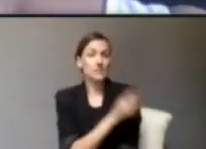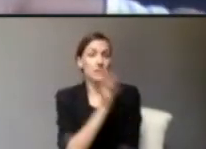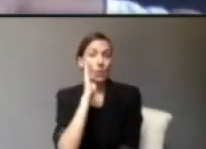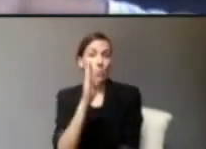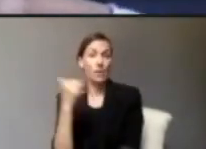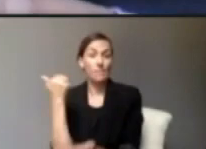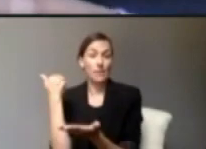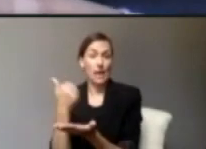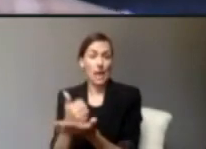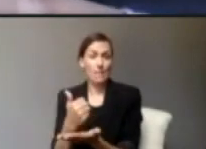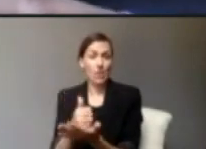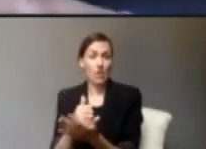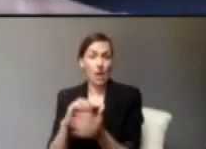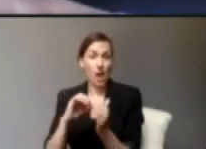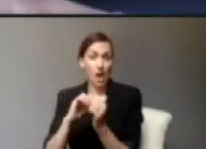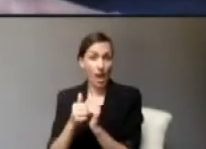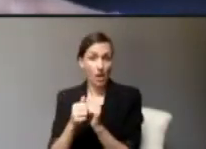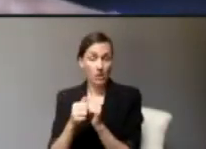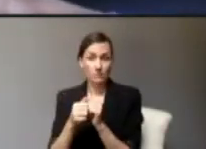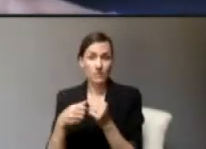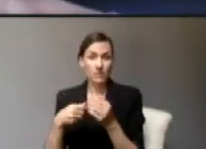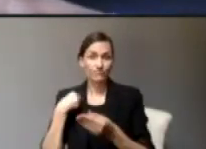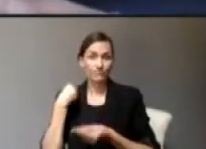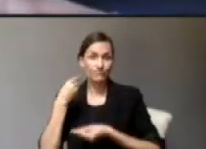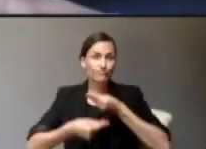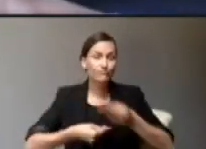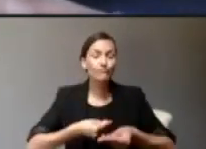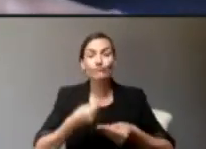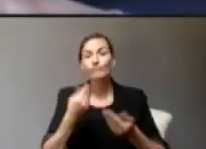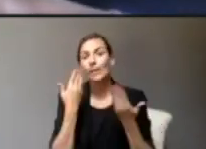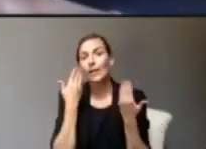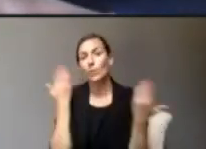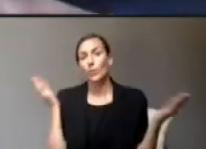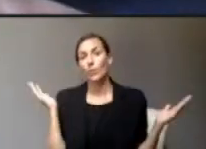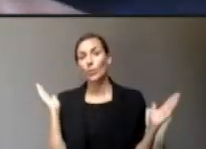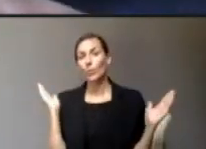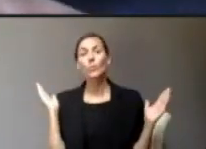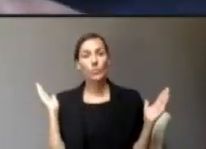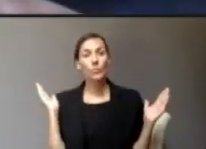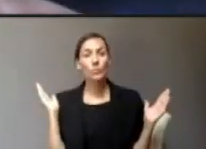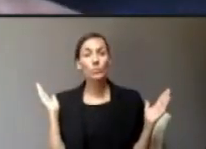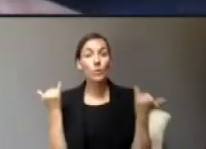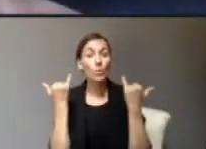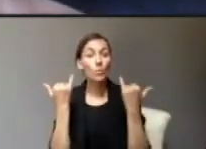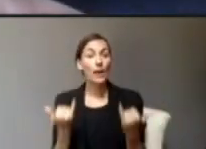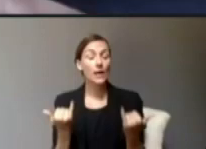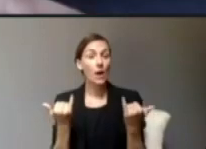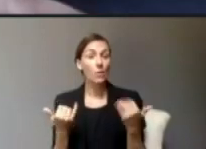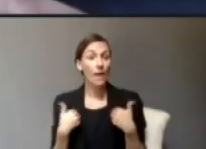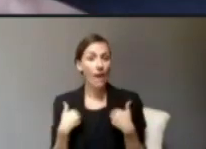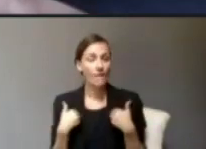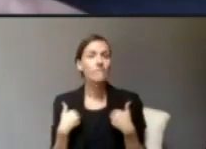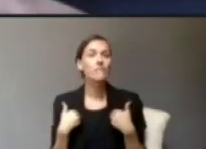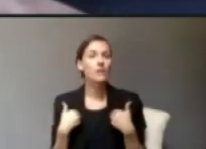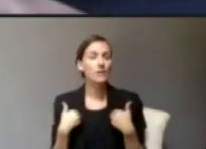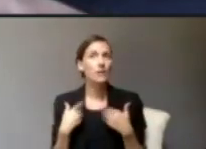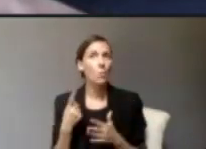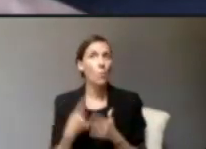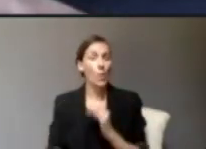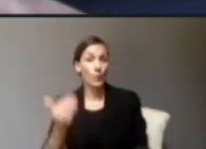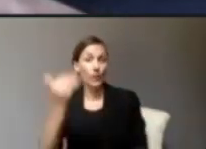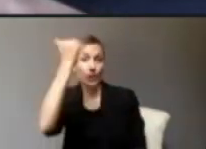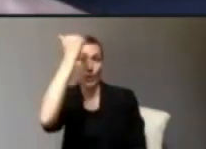it be distributed? There are lots of unanswered questions. So I think what we have at the moment are the things we know that work